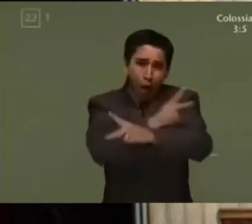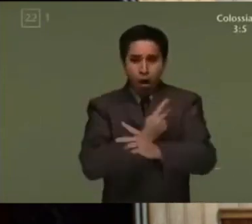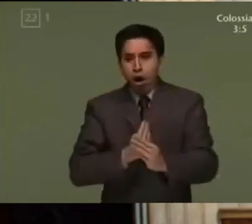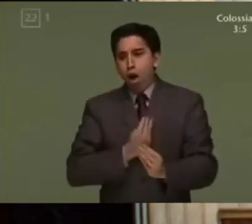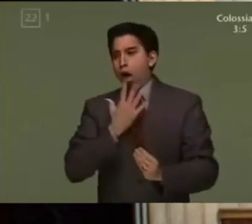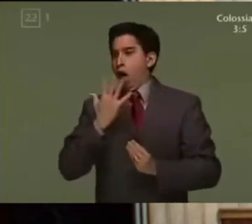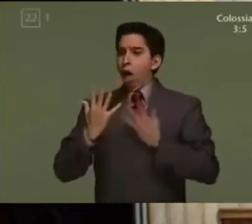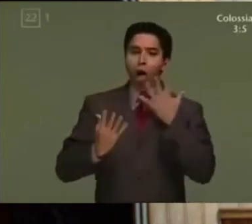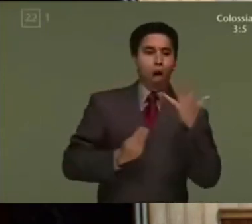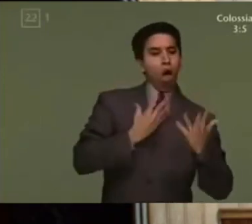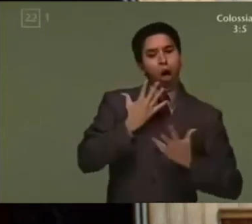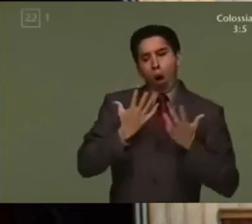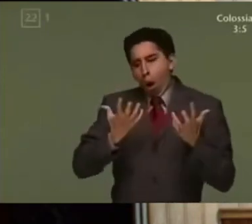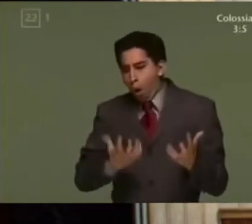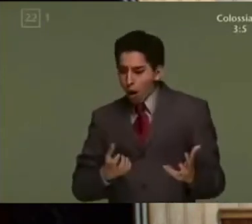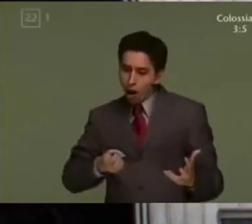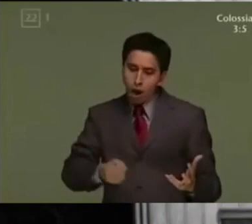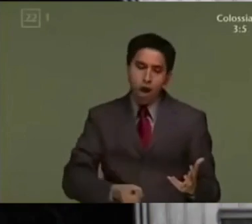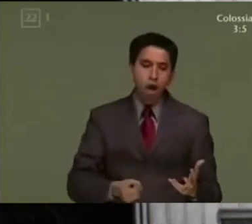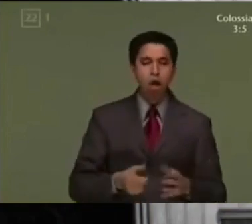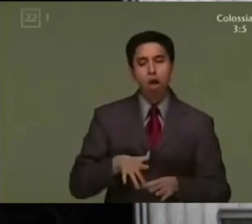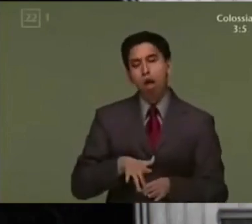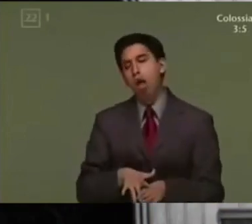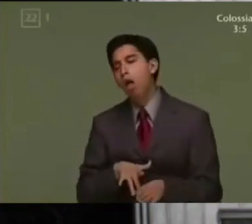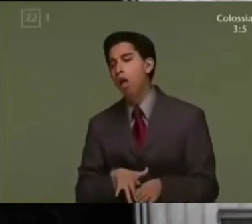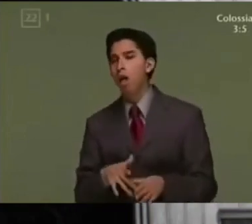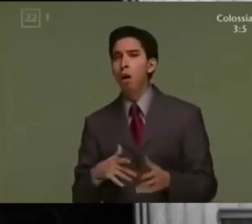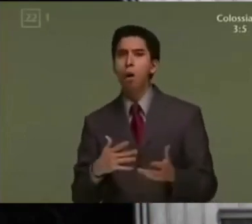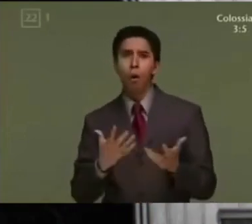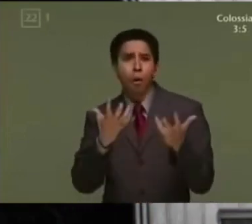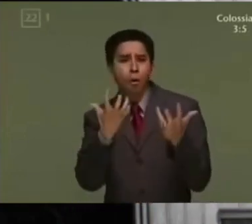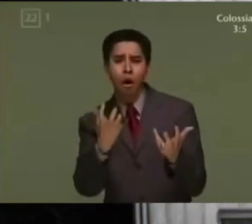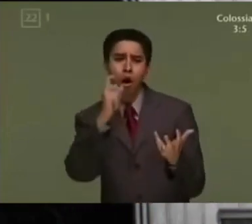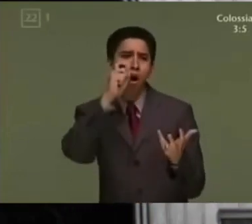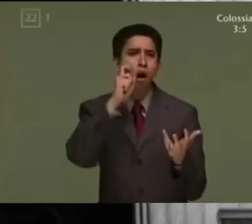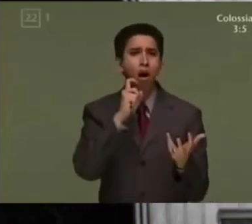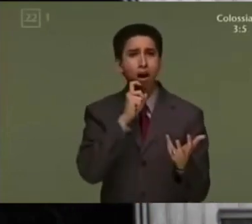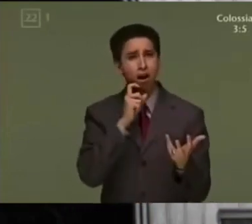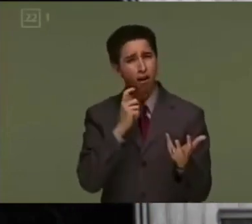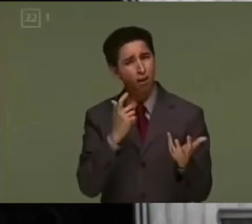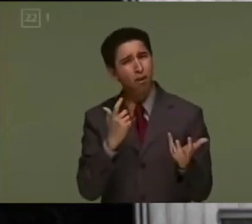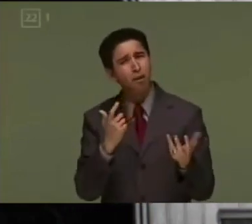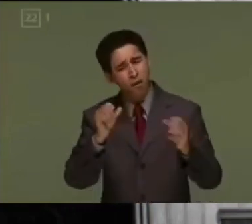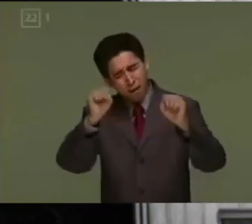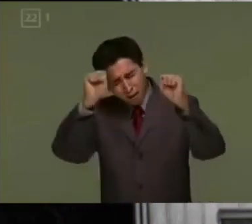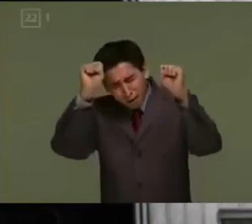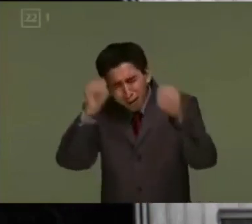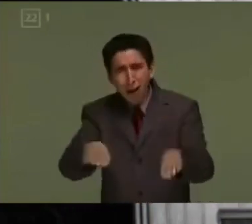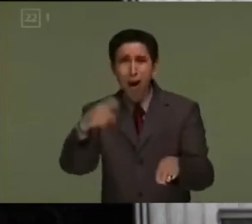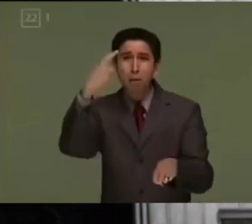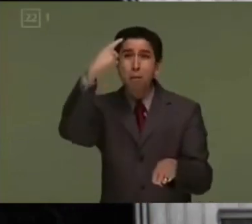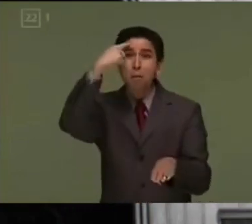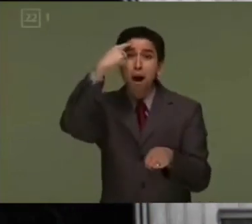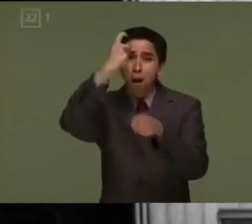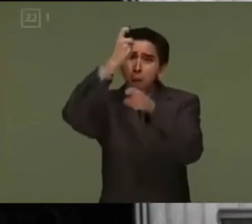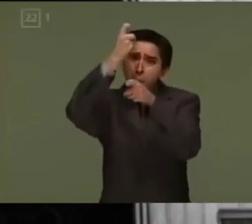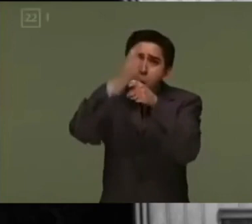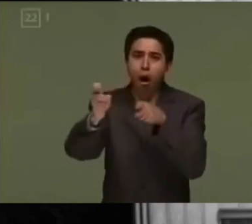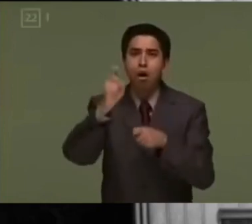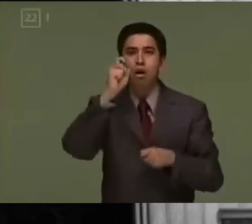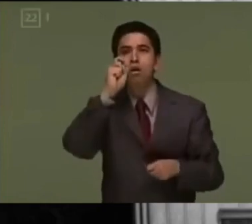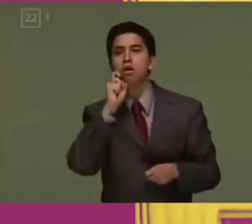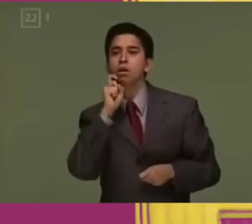earthly organization of Jehovah's Witnesses. There is one collective prophet, and that is the earthly organization of